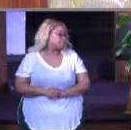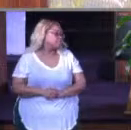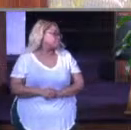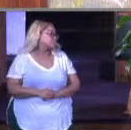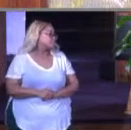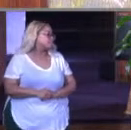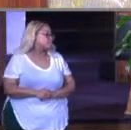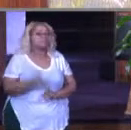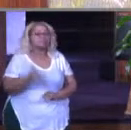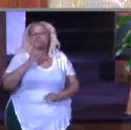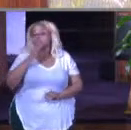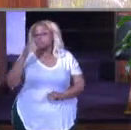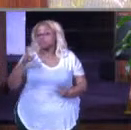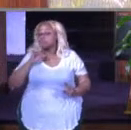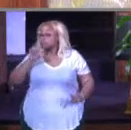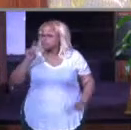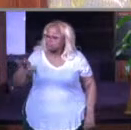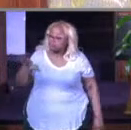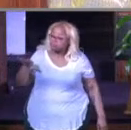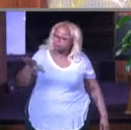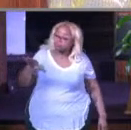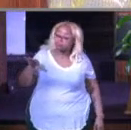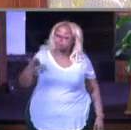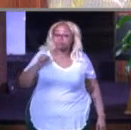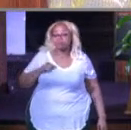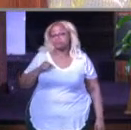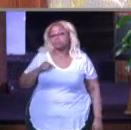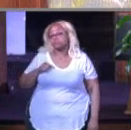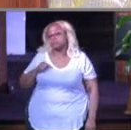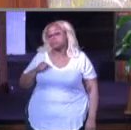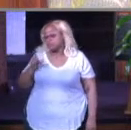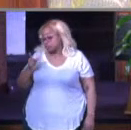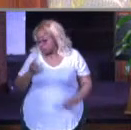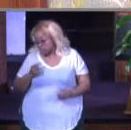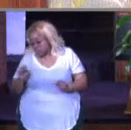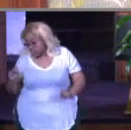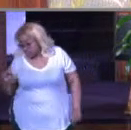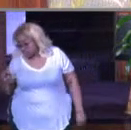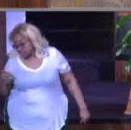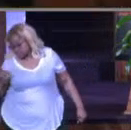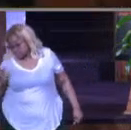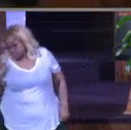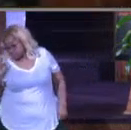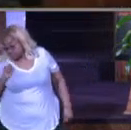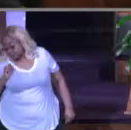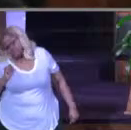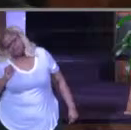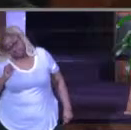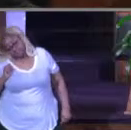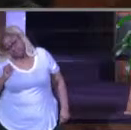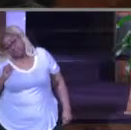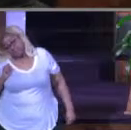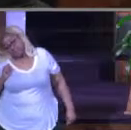need you to turn to your neighbor right quick. Ask your neighbors. Now, neighbor, are you saved?